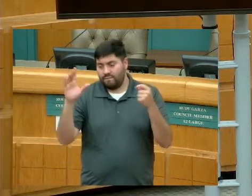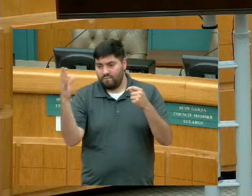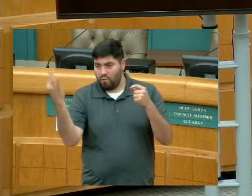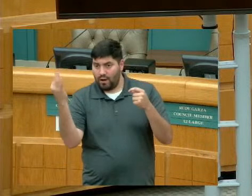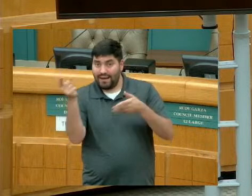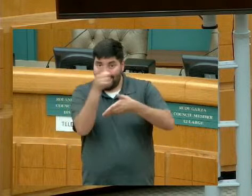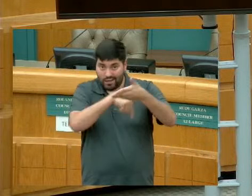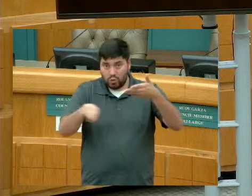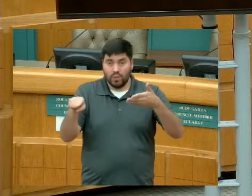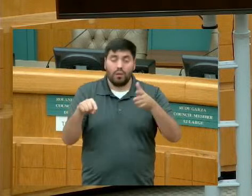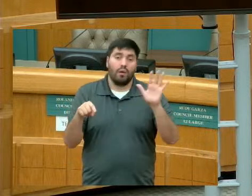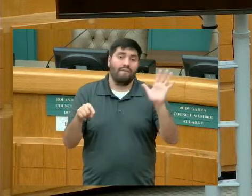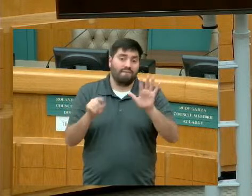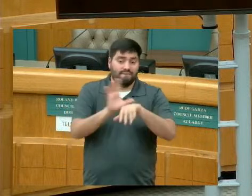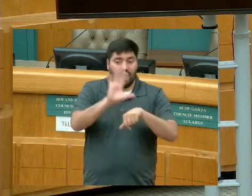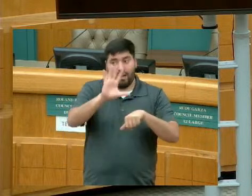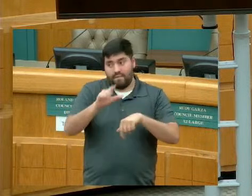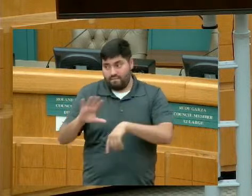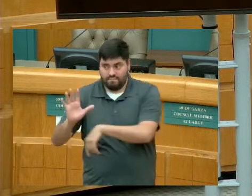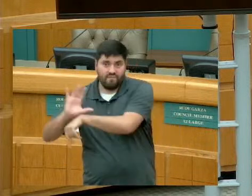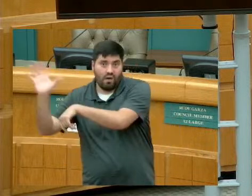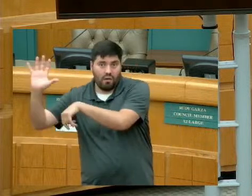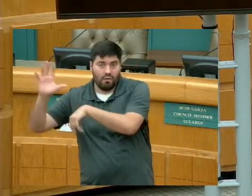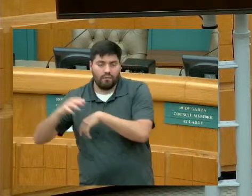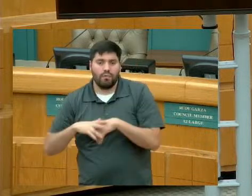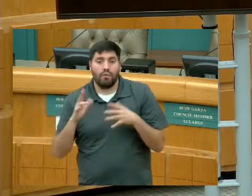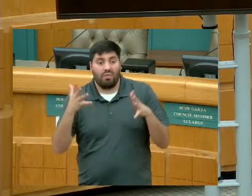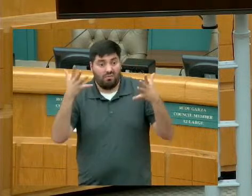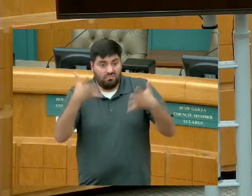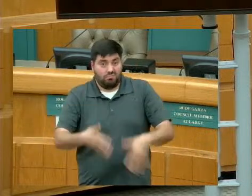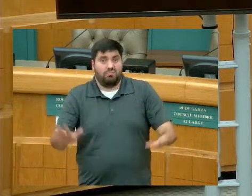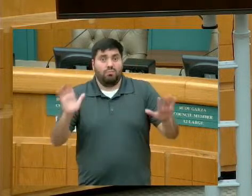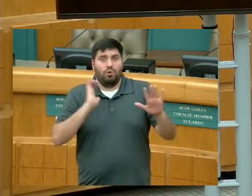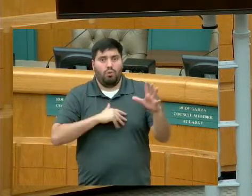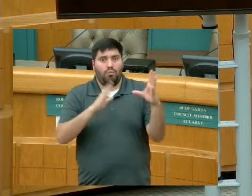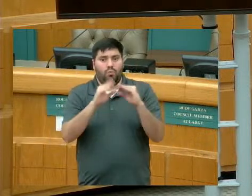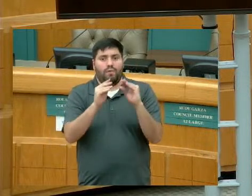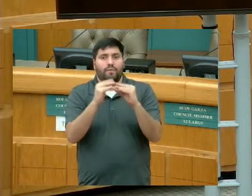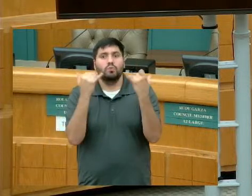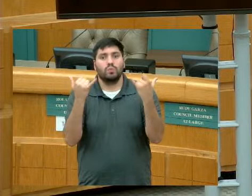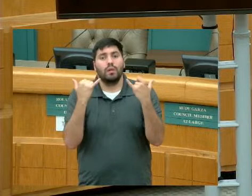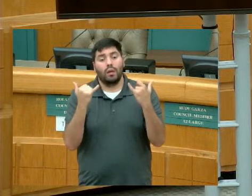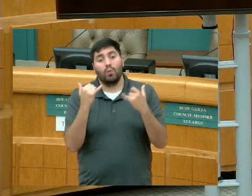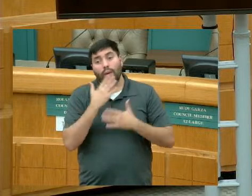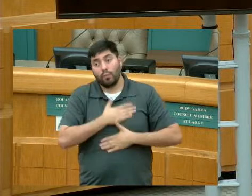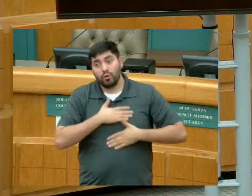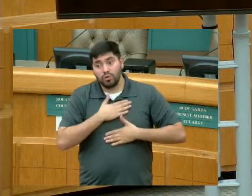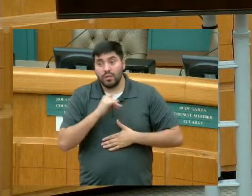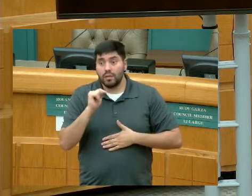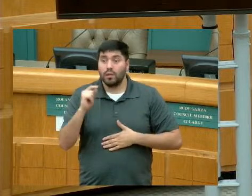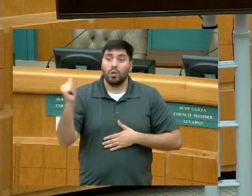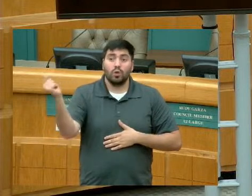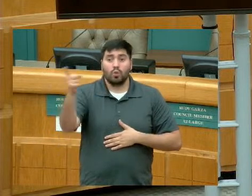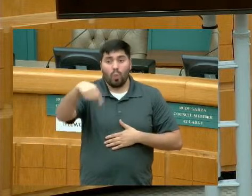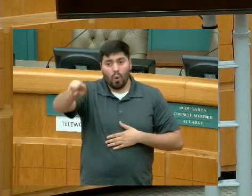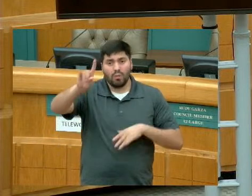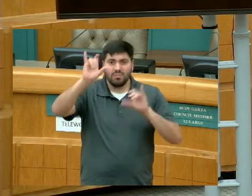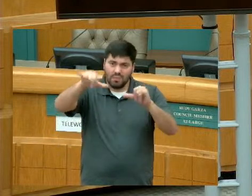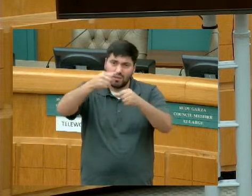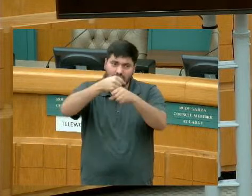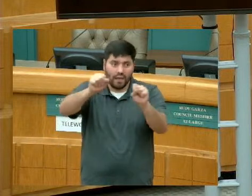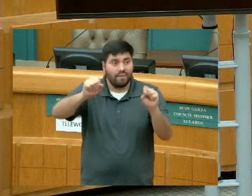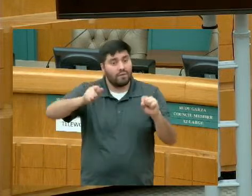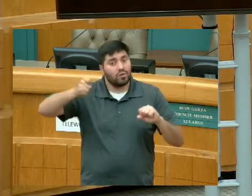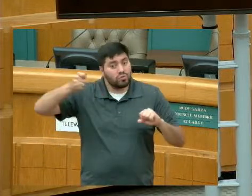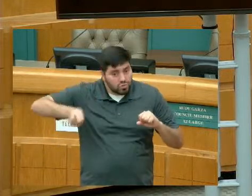Friday of next week, 5 o'clock. So that concludes the briefing today, and we appreciate it. Everyone stay